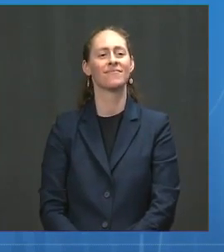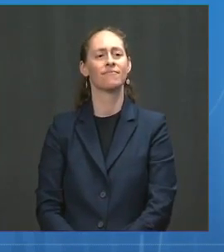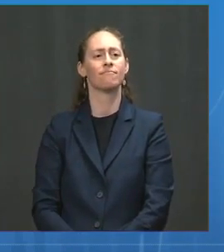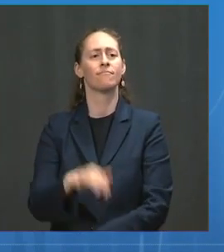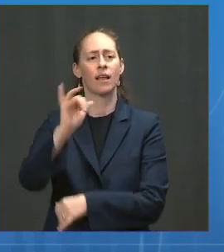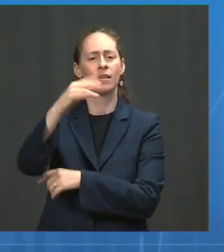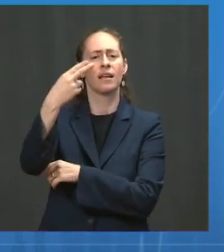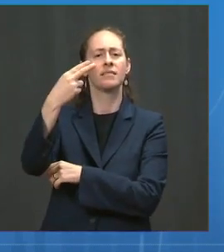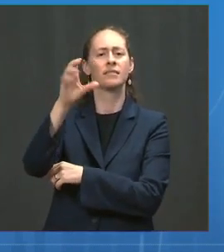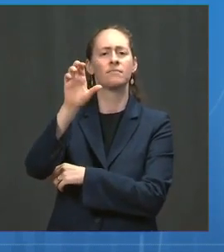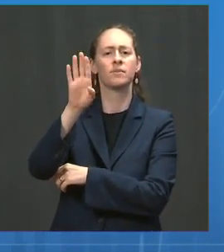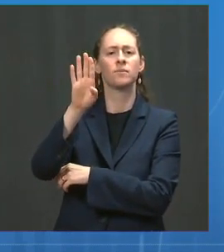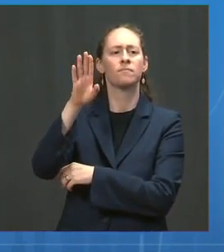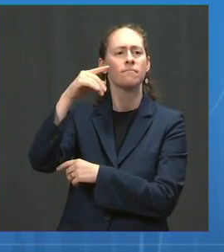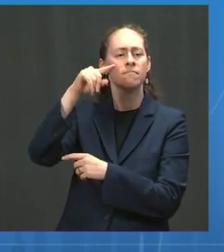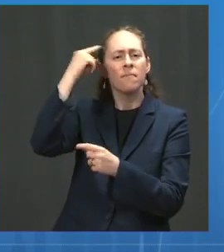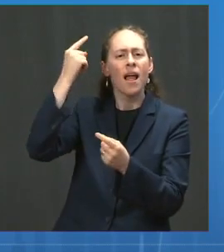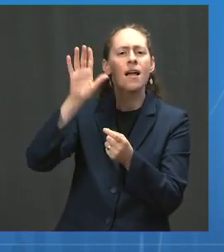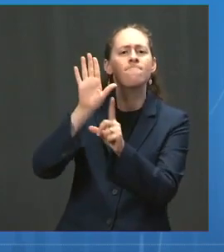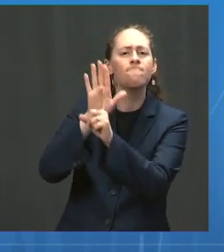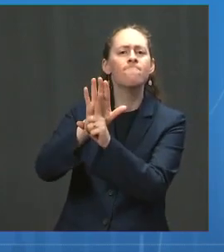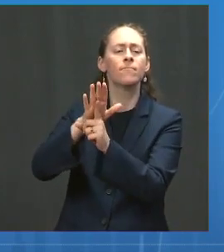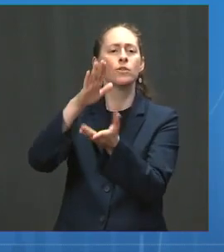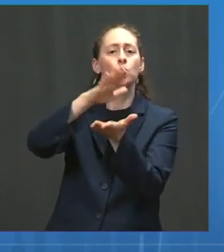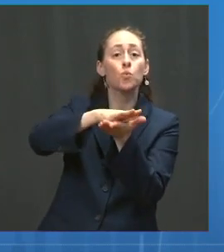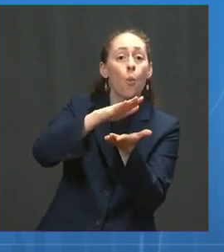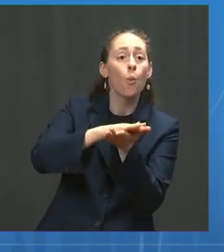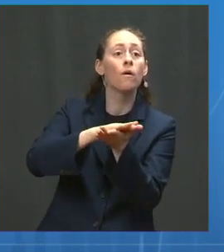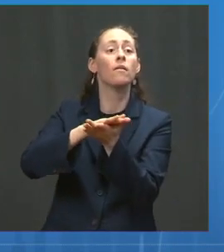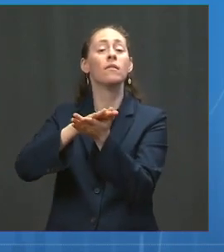COVID-19 vaccines for all of their medical students.